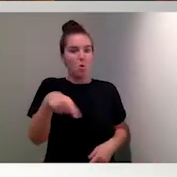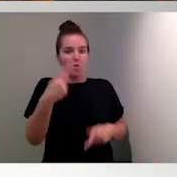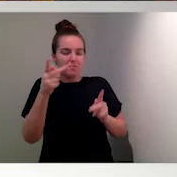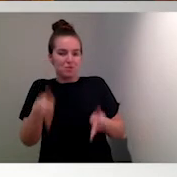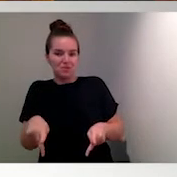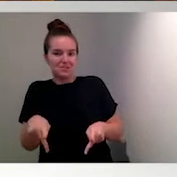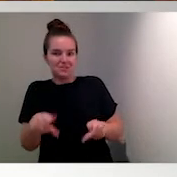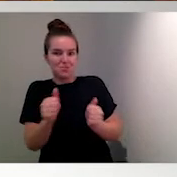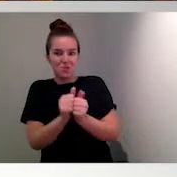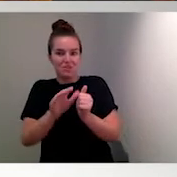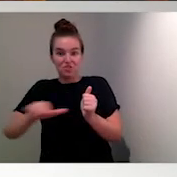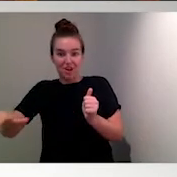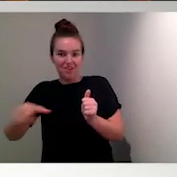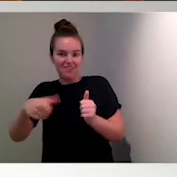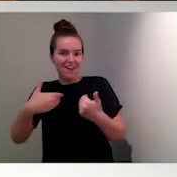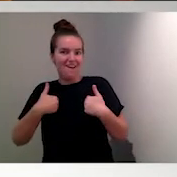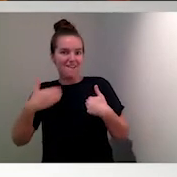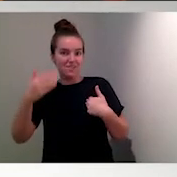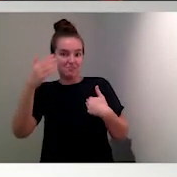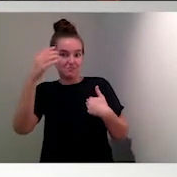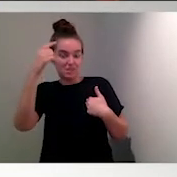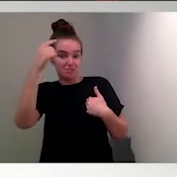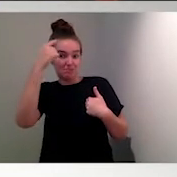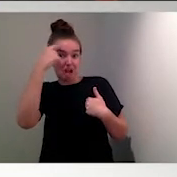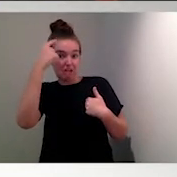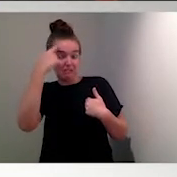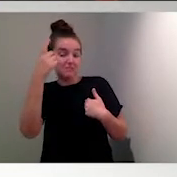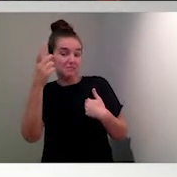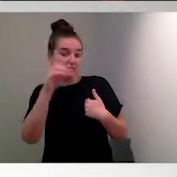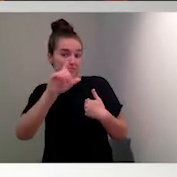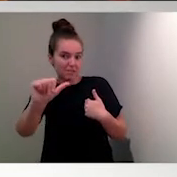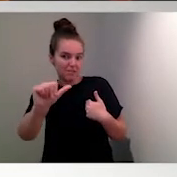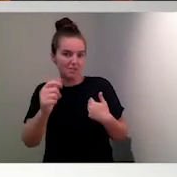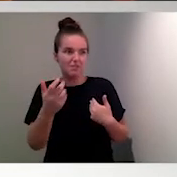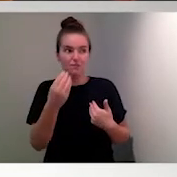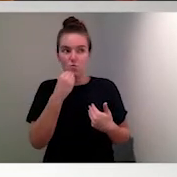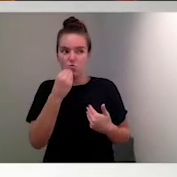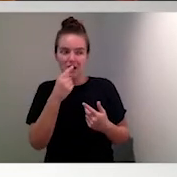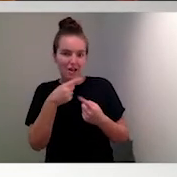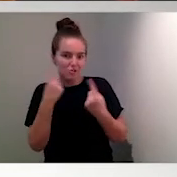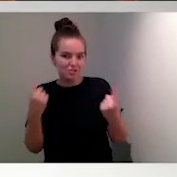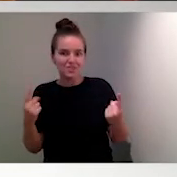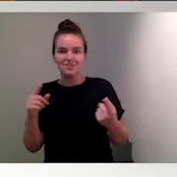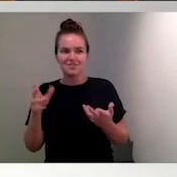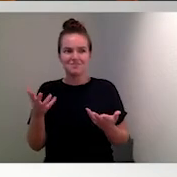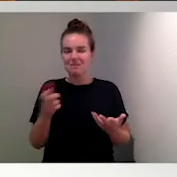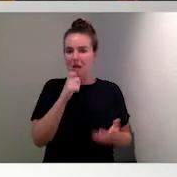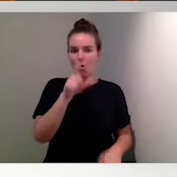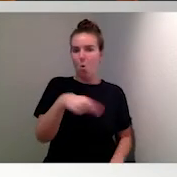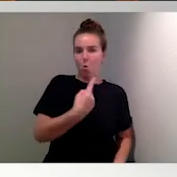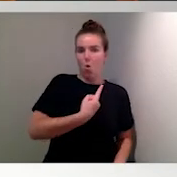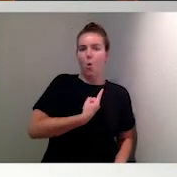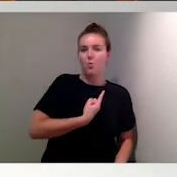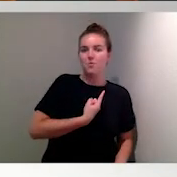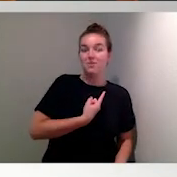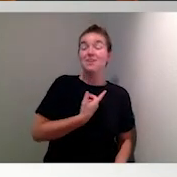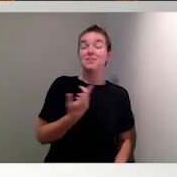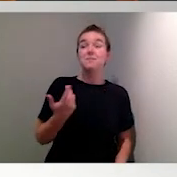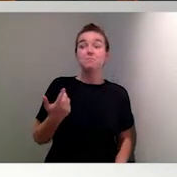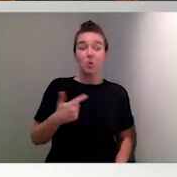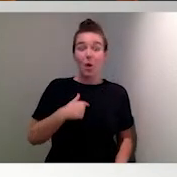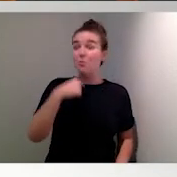allergies. But they look at me and they go, "We're so glad you told us that. We have never heard this